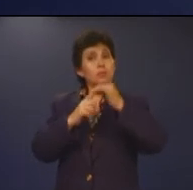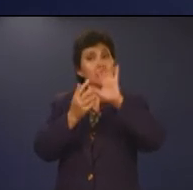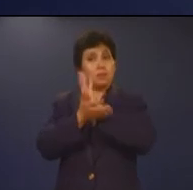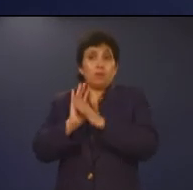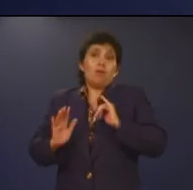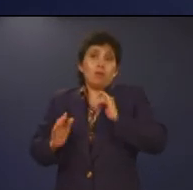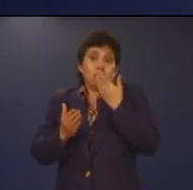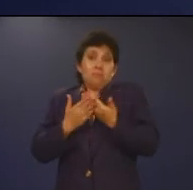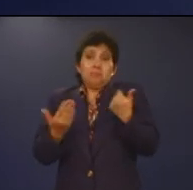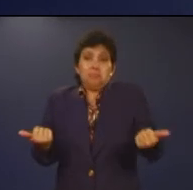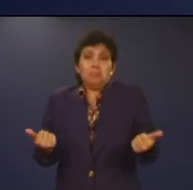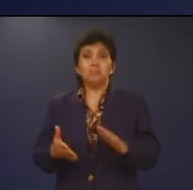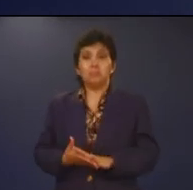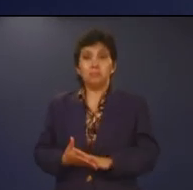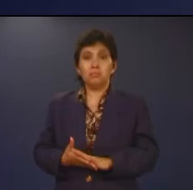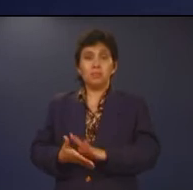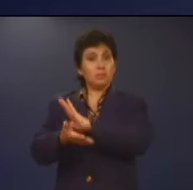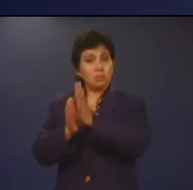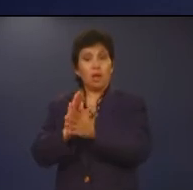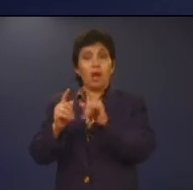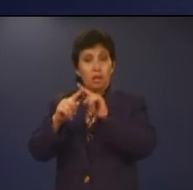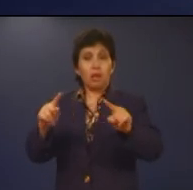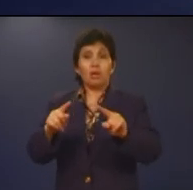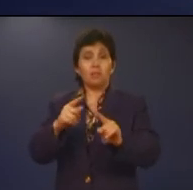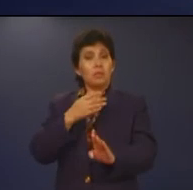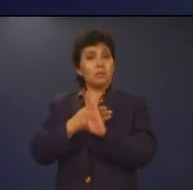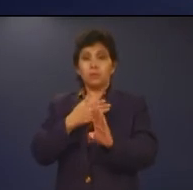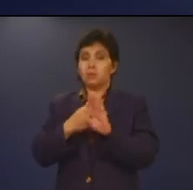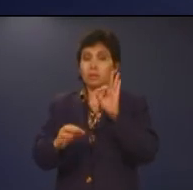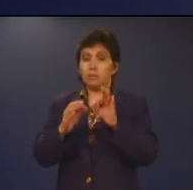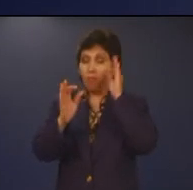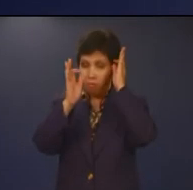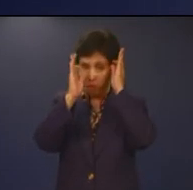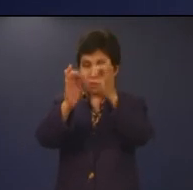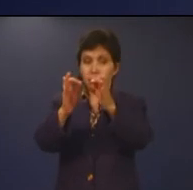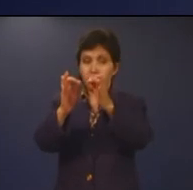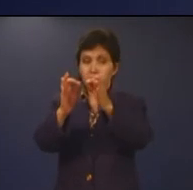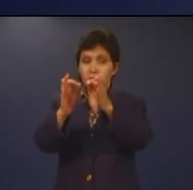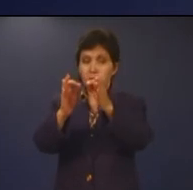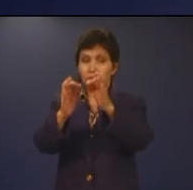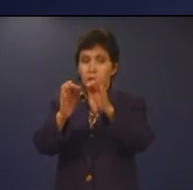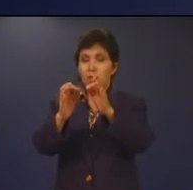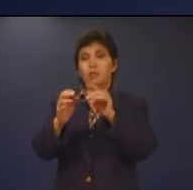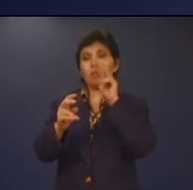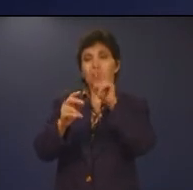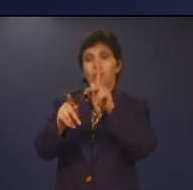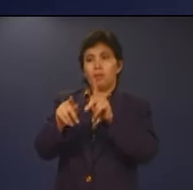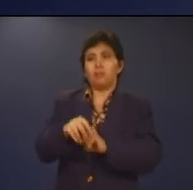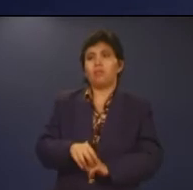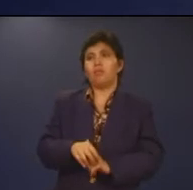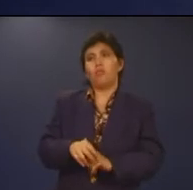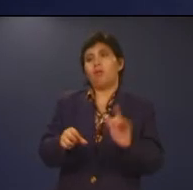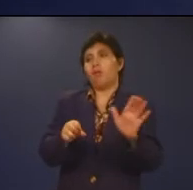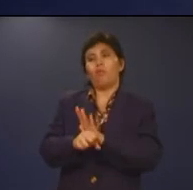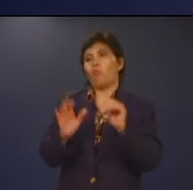why I feel good about myself, okay? Now, but especially dangerous if you just focus on other people's compliment every time,